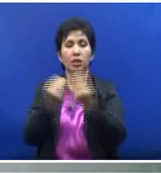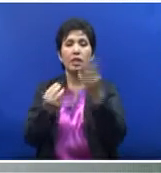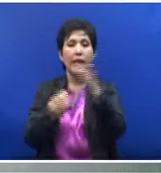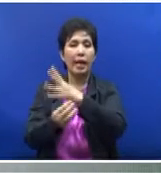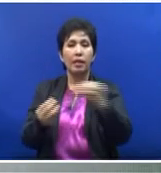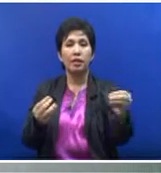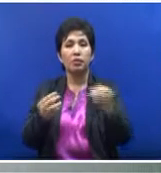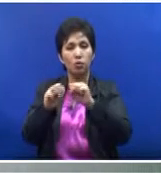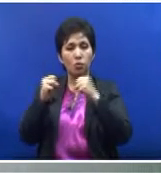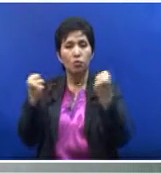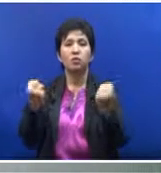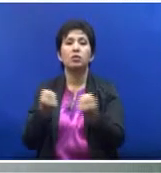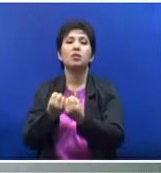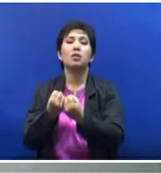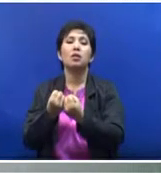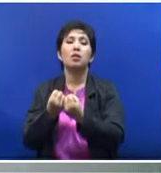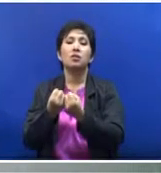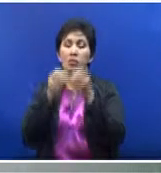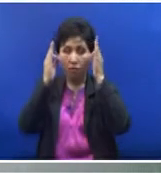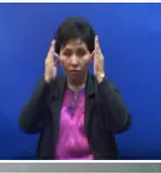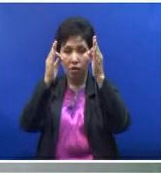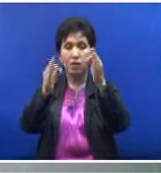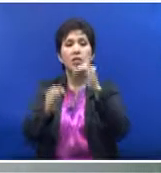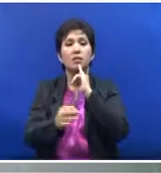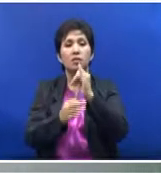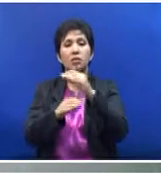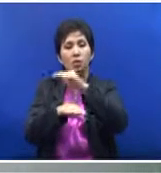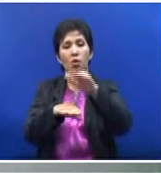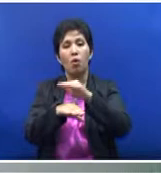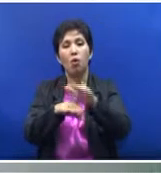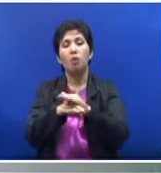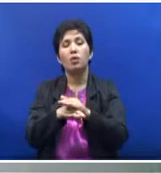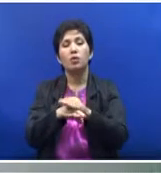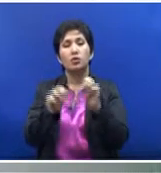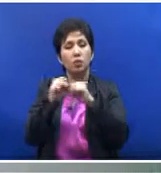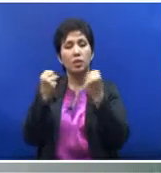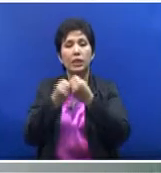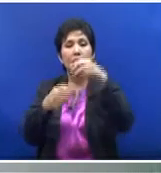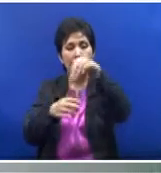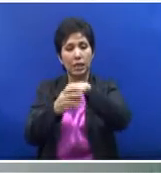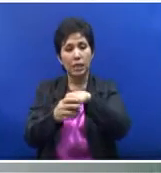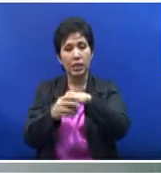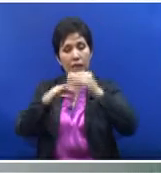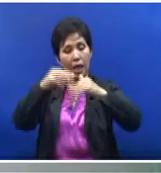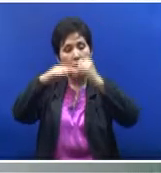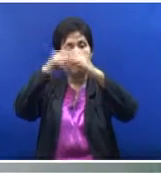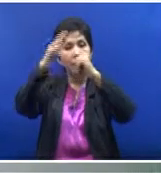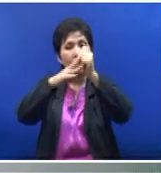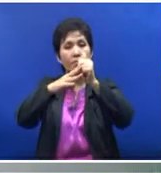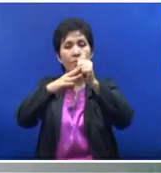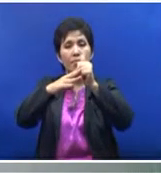then sociological method, focus is on those society in developed